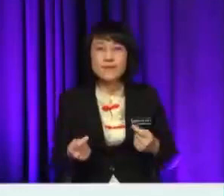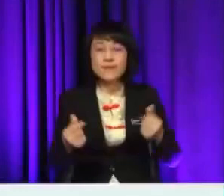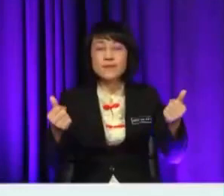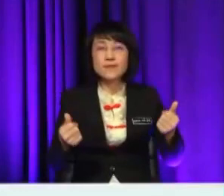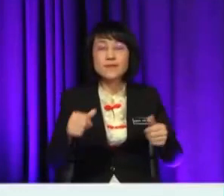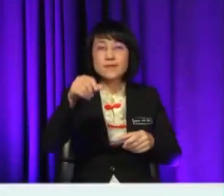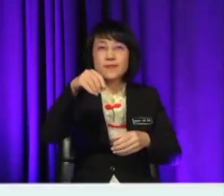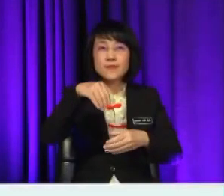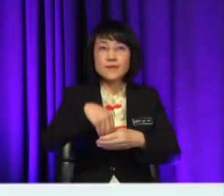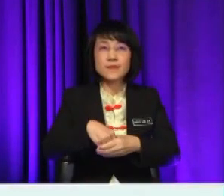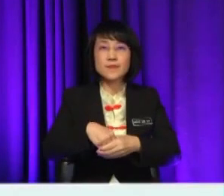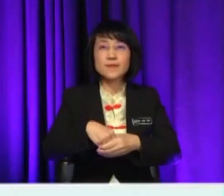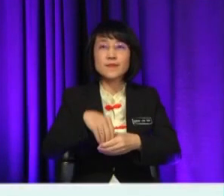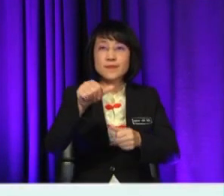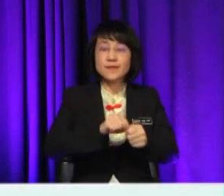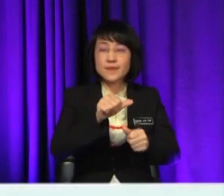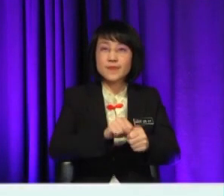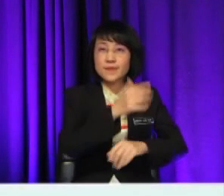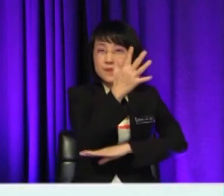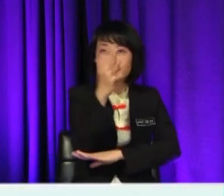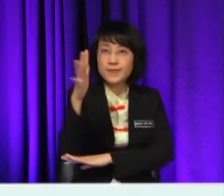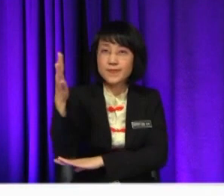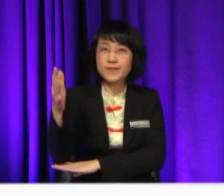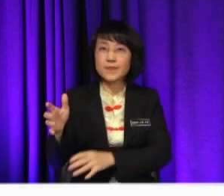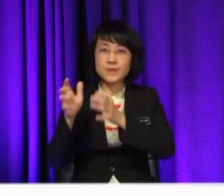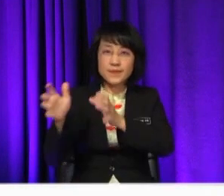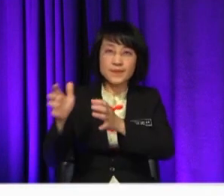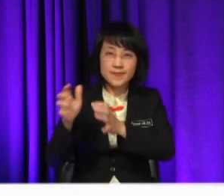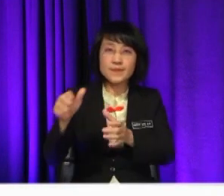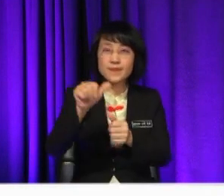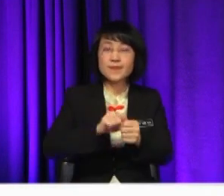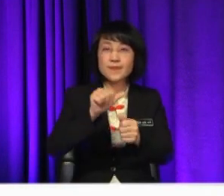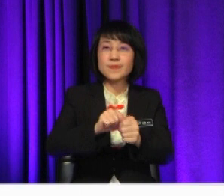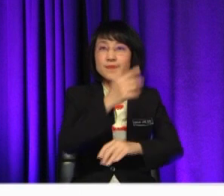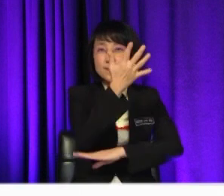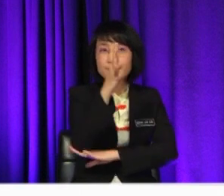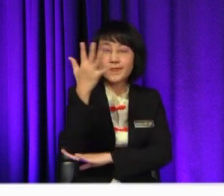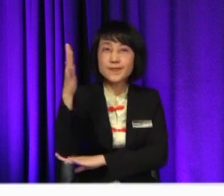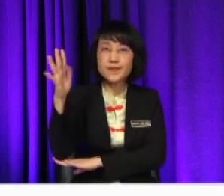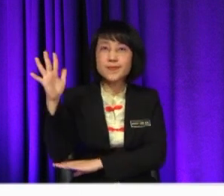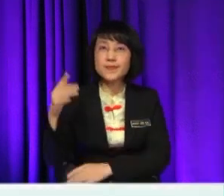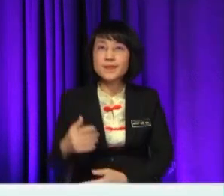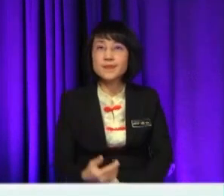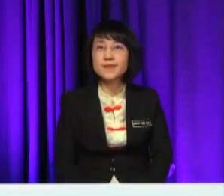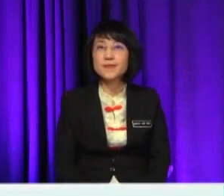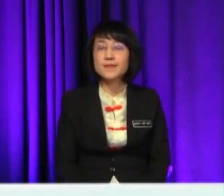tree. Okay, very good. So let's look at this. He tosses about. Oops.